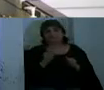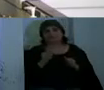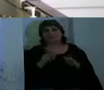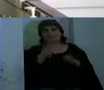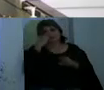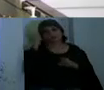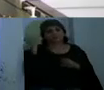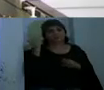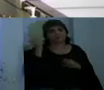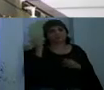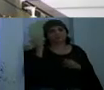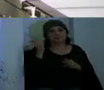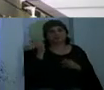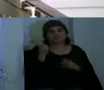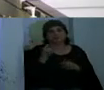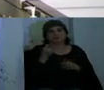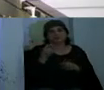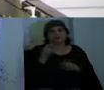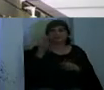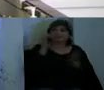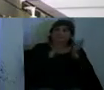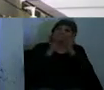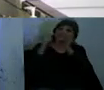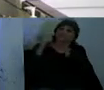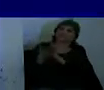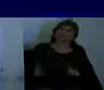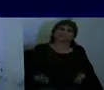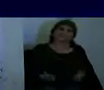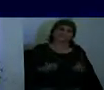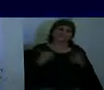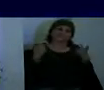Because he lives,